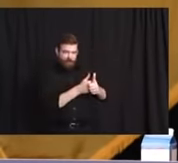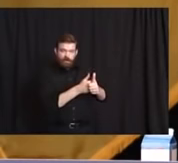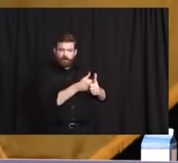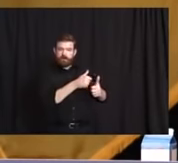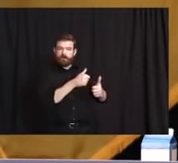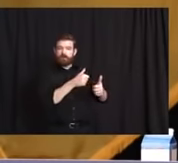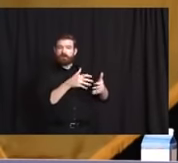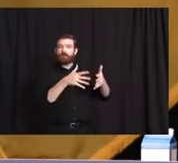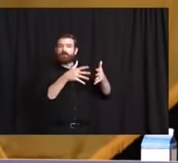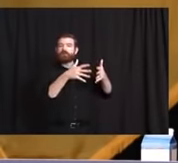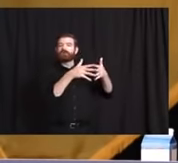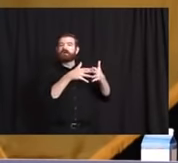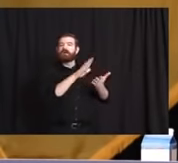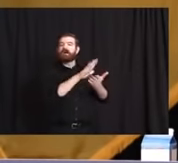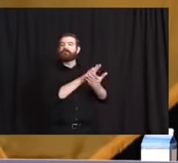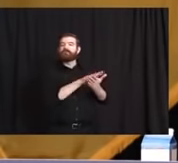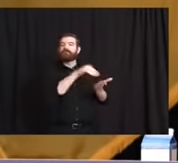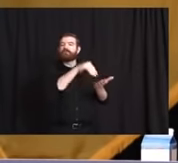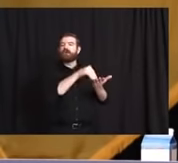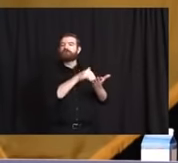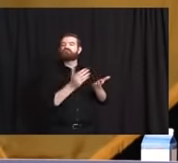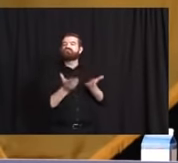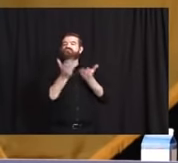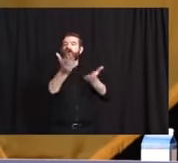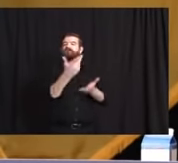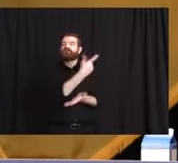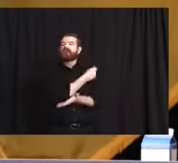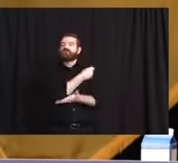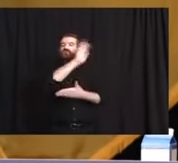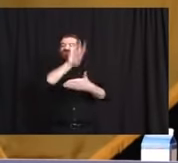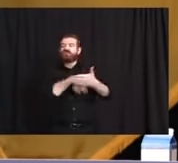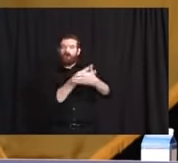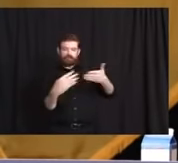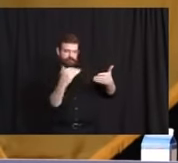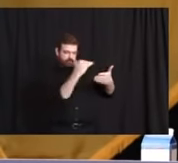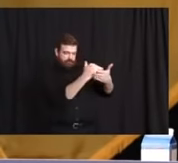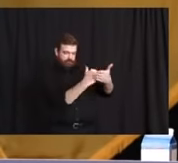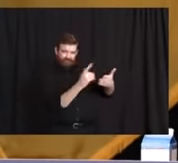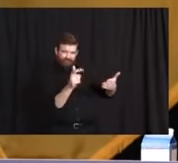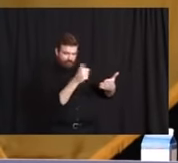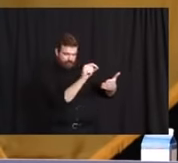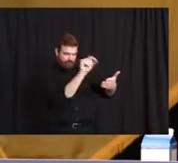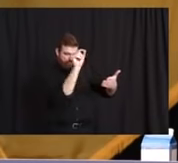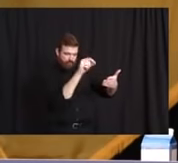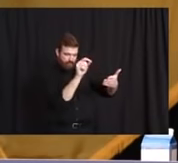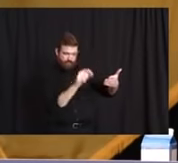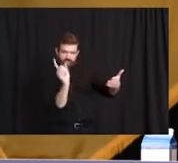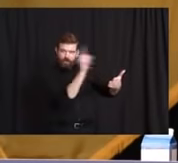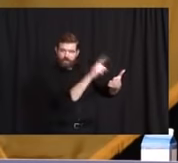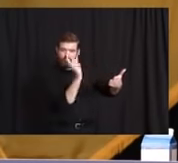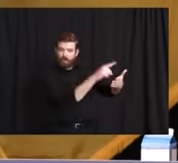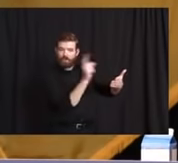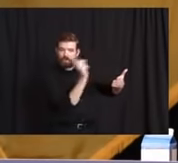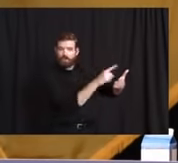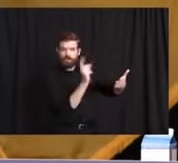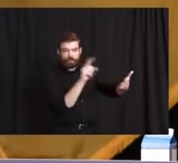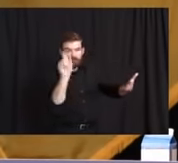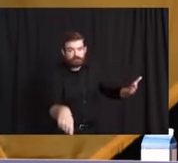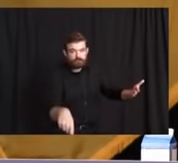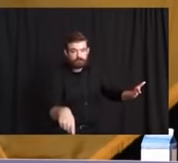to continuing vaccinating patients whenever possible by considering some of the following